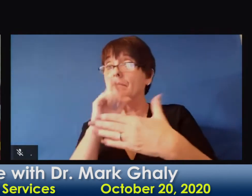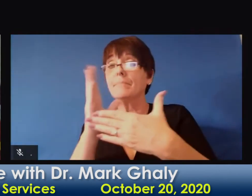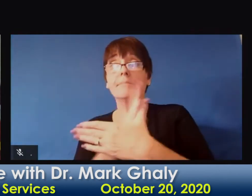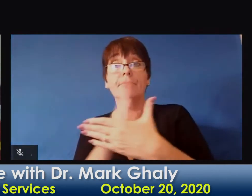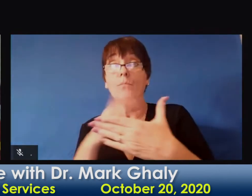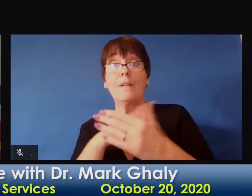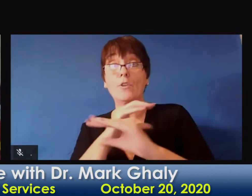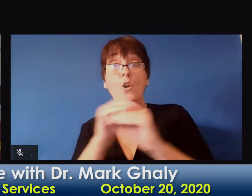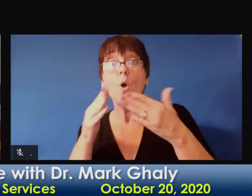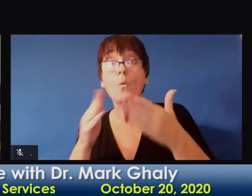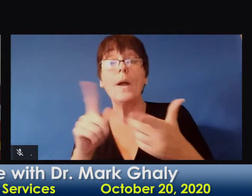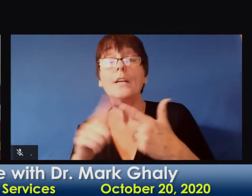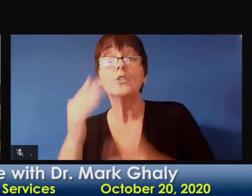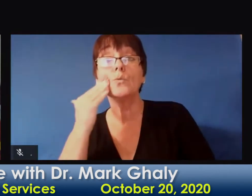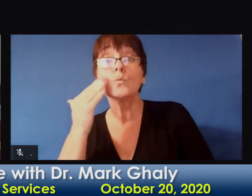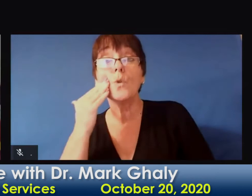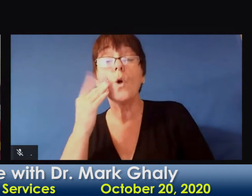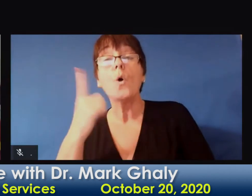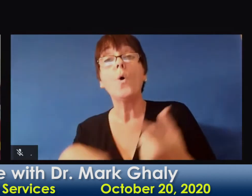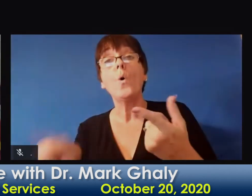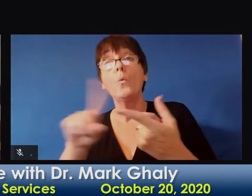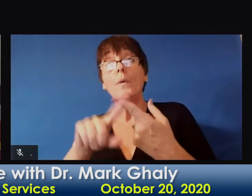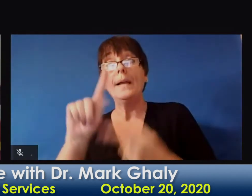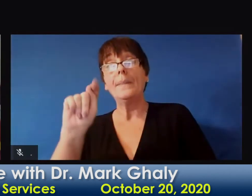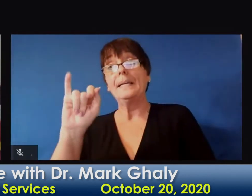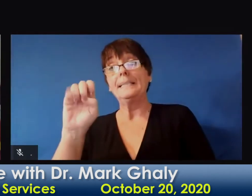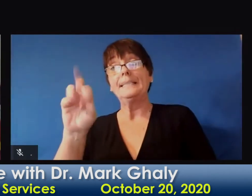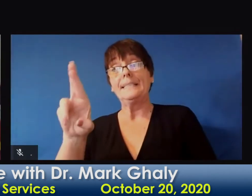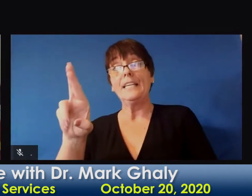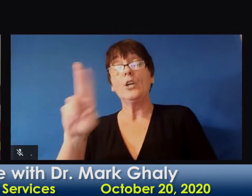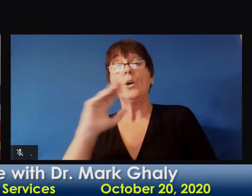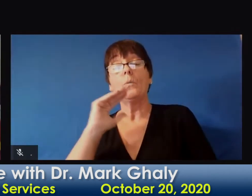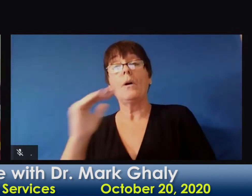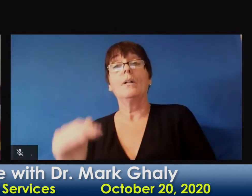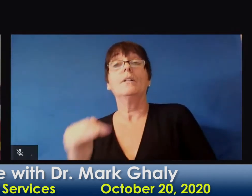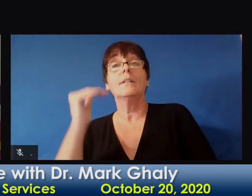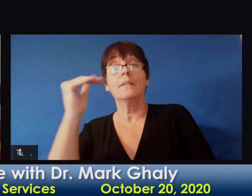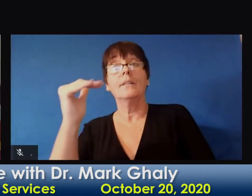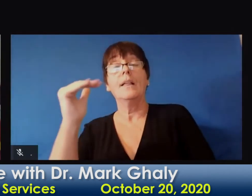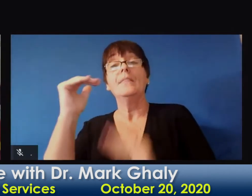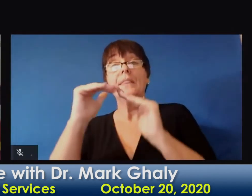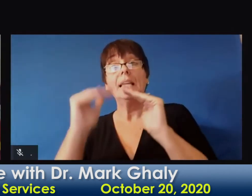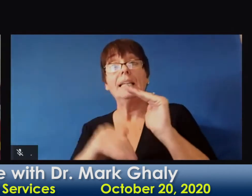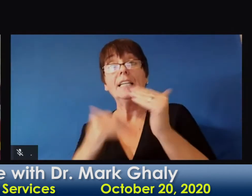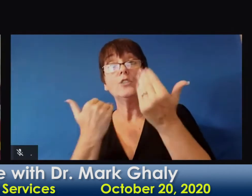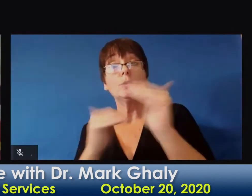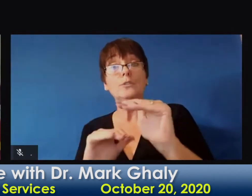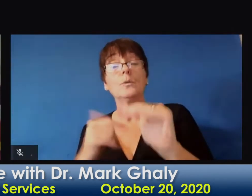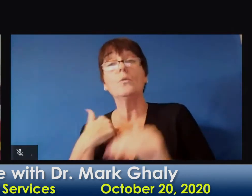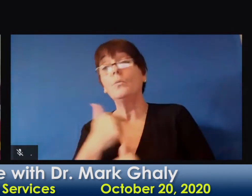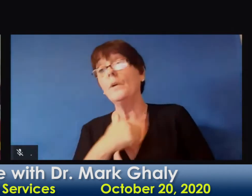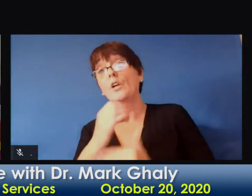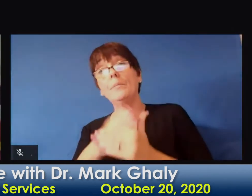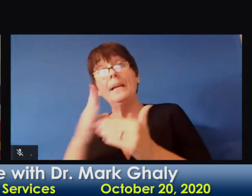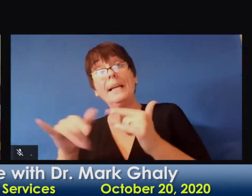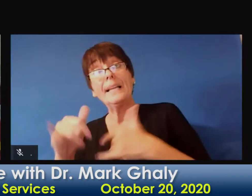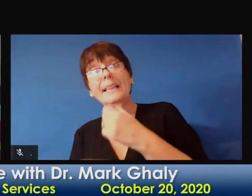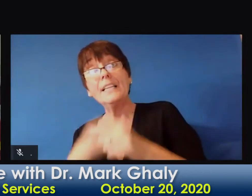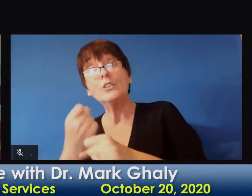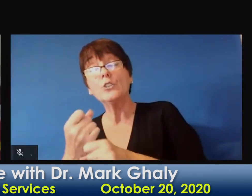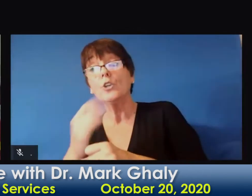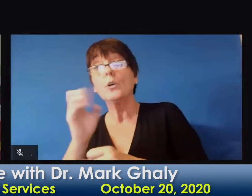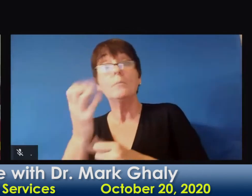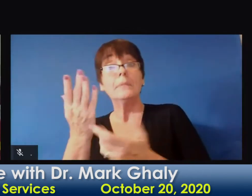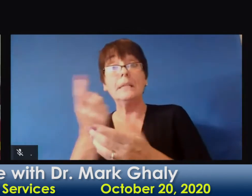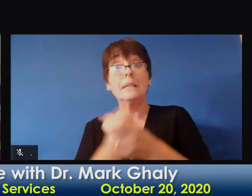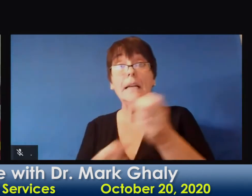way of knowing when we're going to enter the least restricted tier. So we could be the end of this year, it could be sometime next